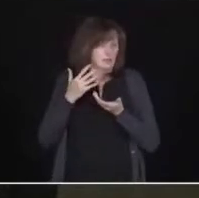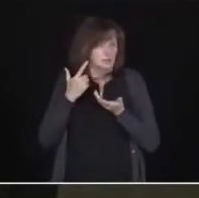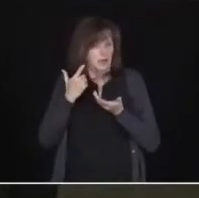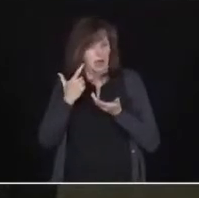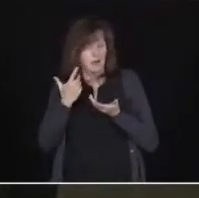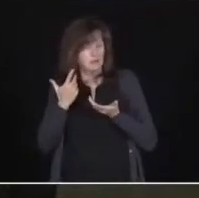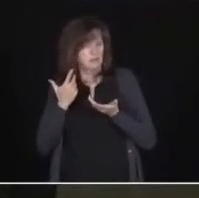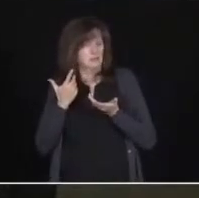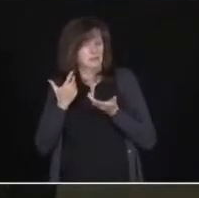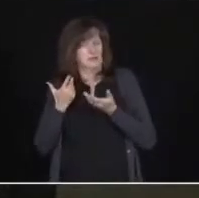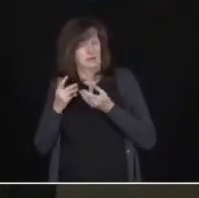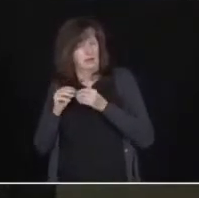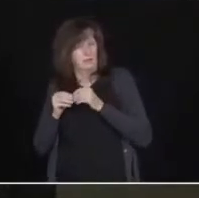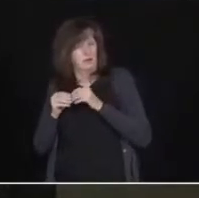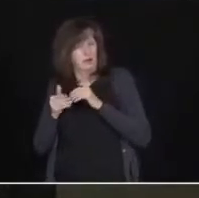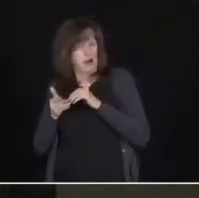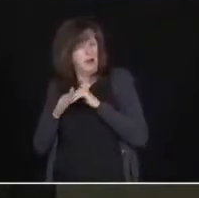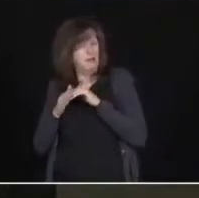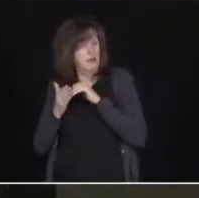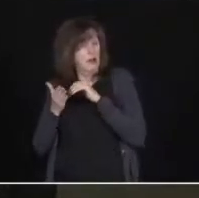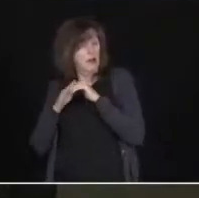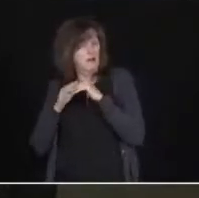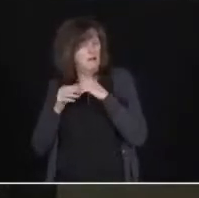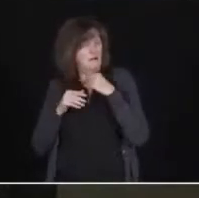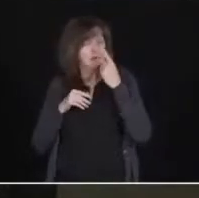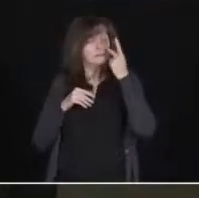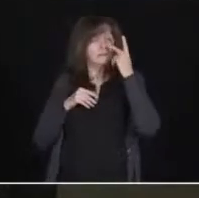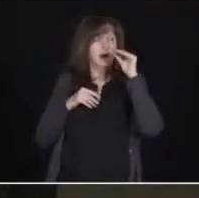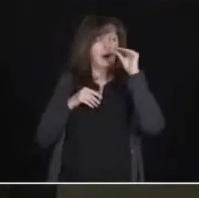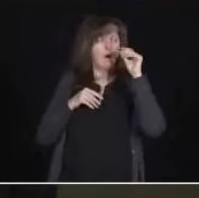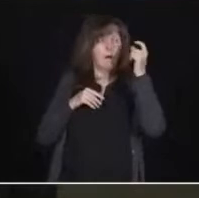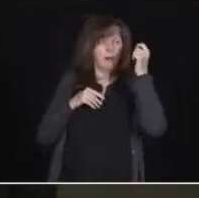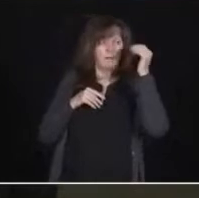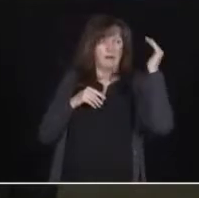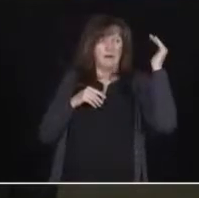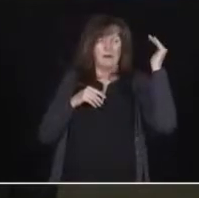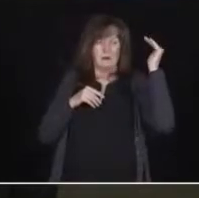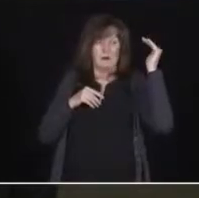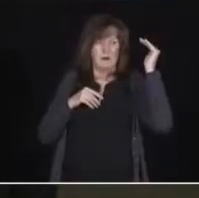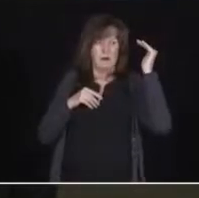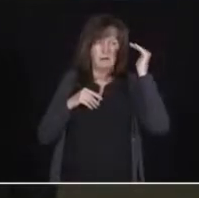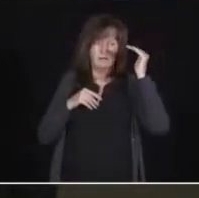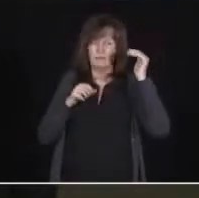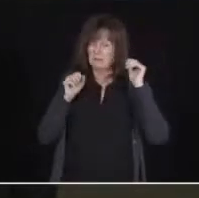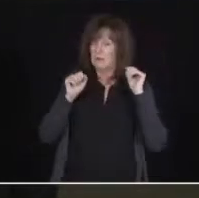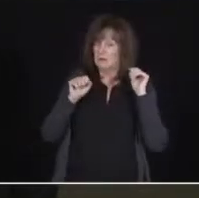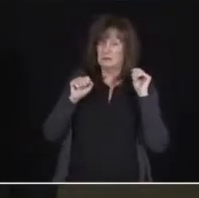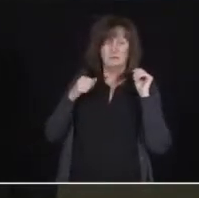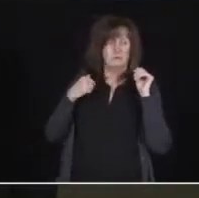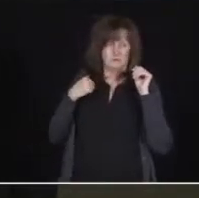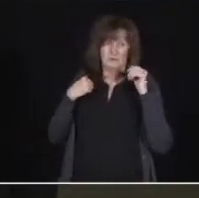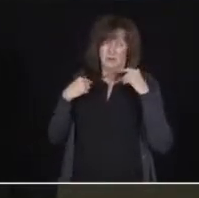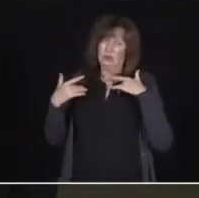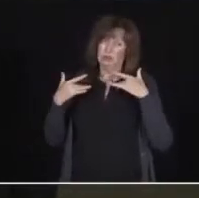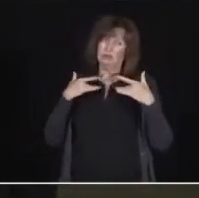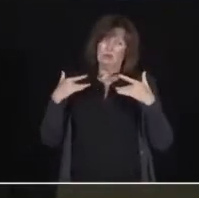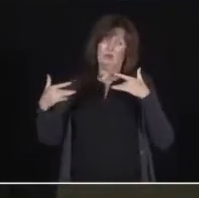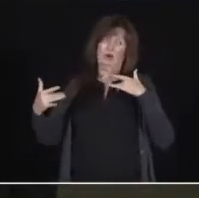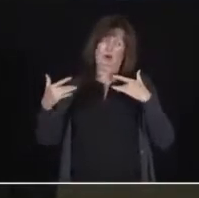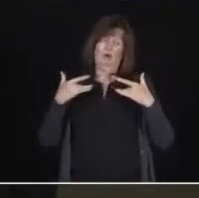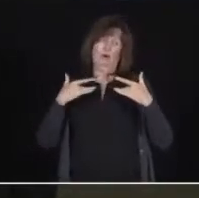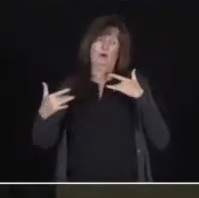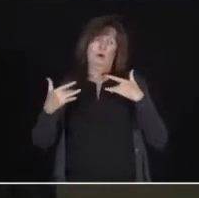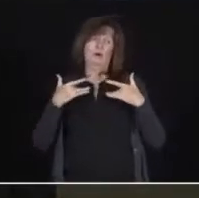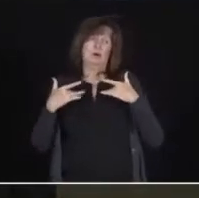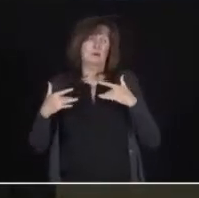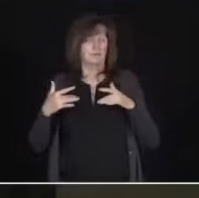But I'm concerned. I am definitely concerned. And these are the reasons we have to take these steps and put these